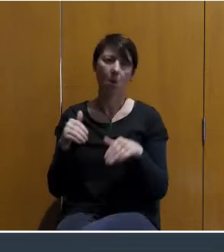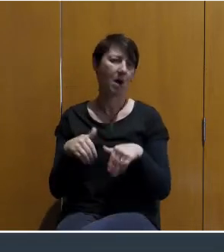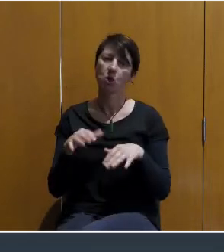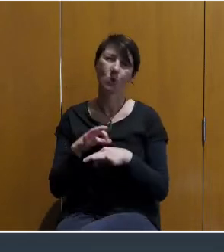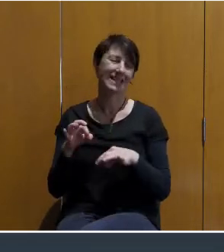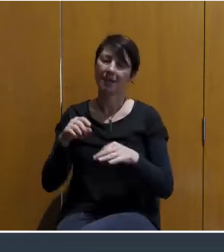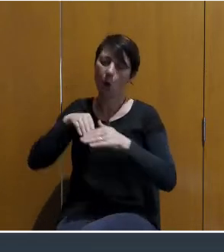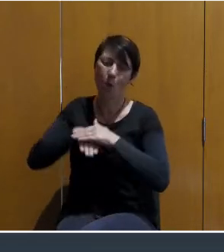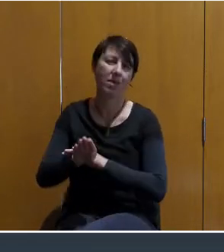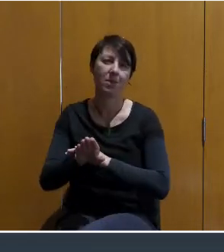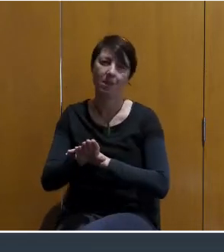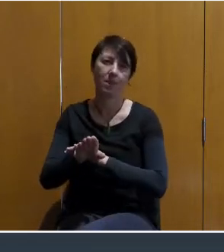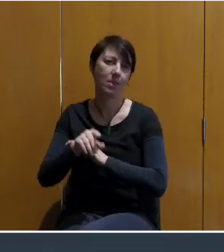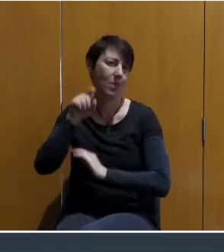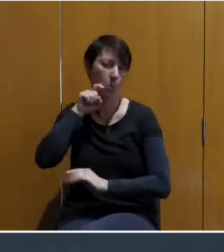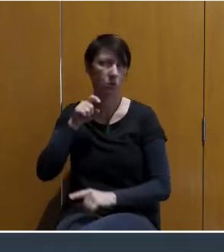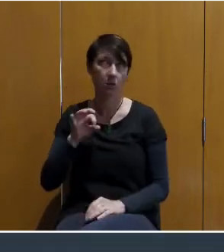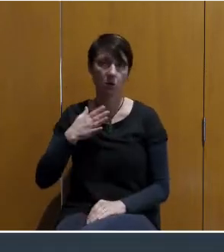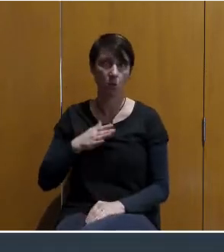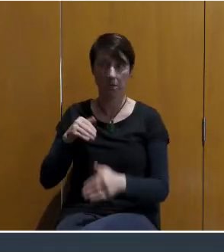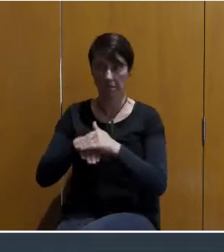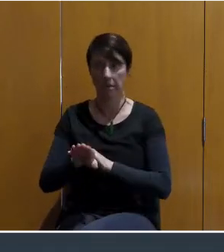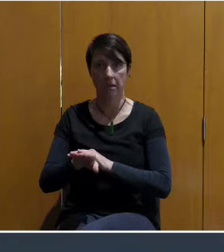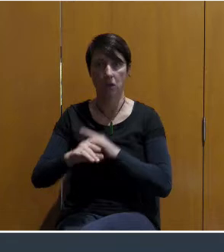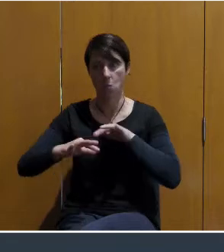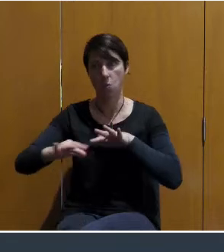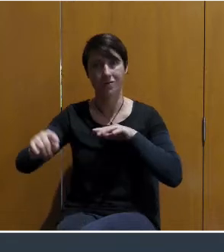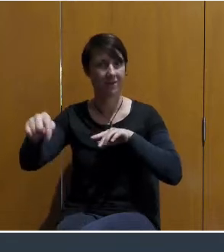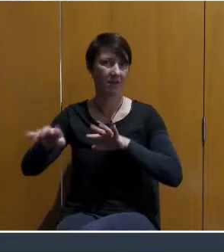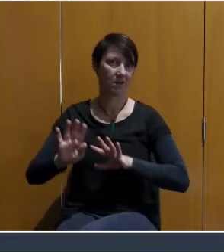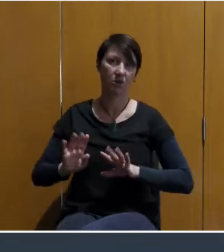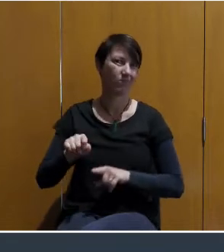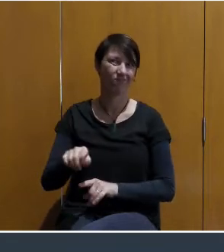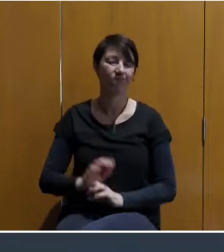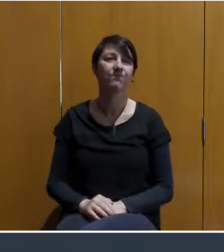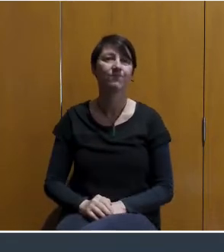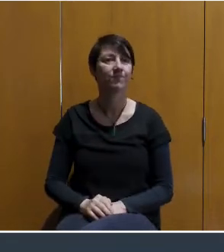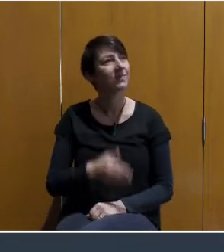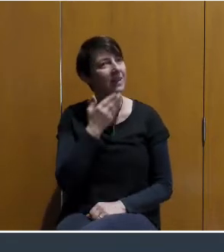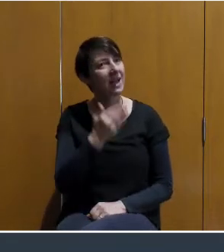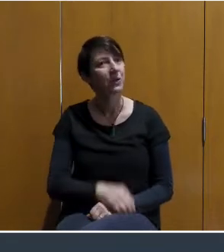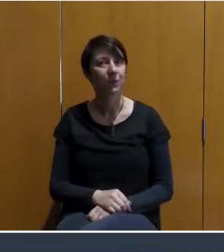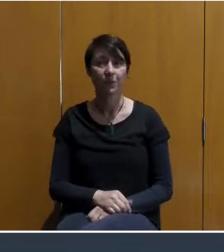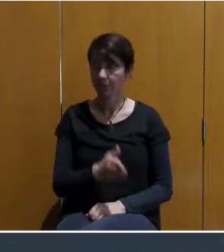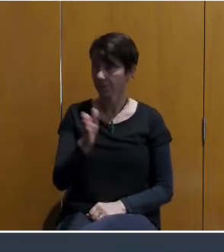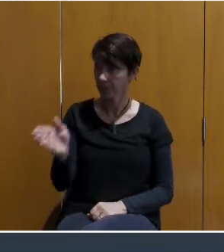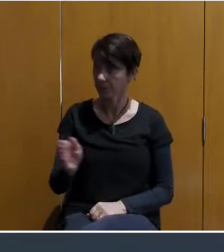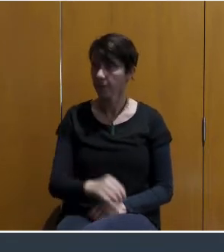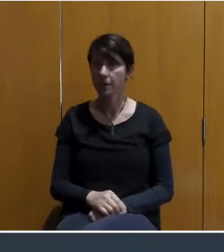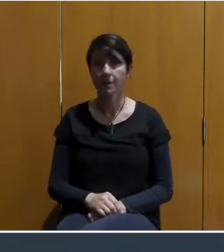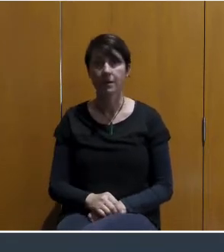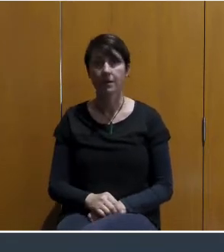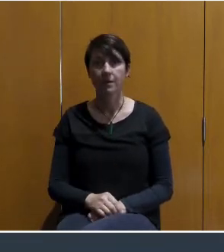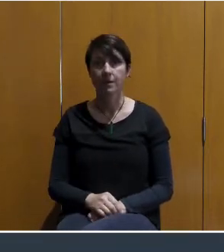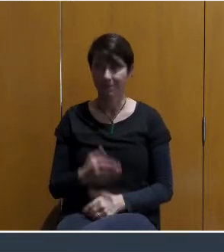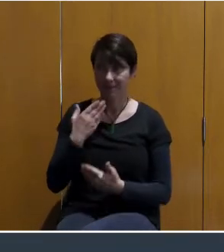want them to go in the water there. But yeah, it's good. Thank you. Councillor Bogue. Well,